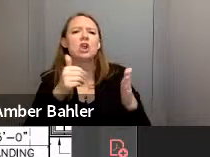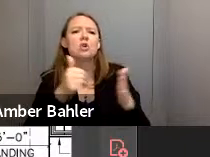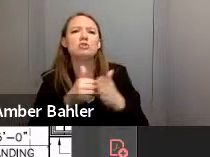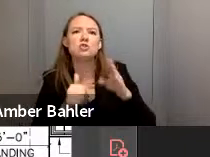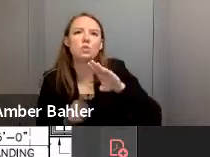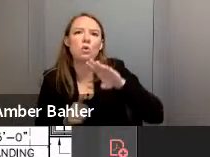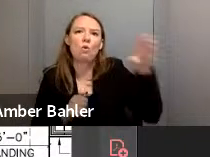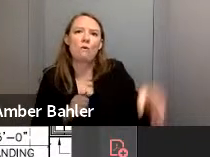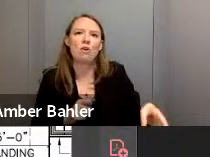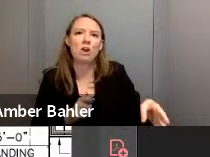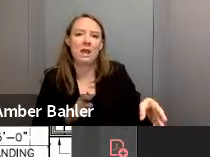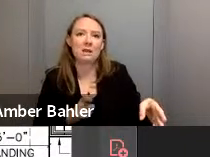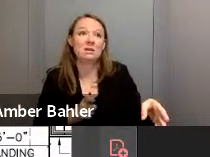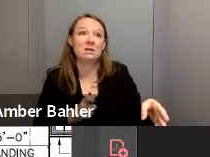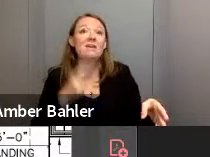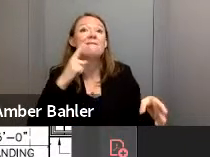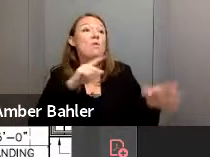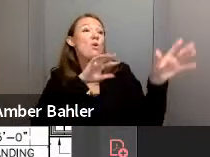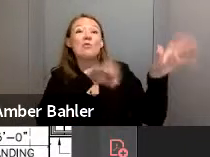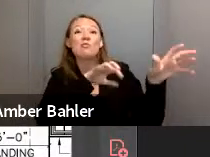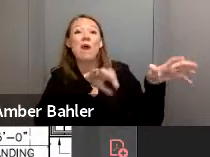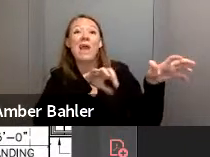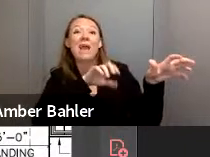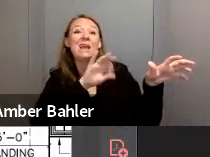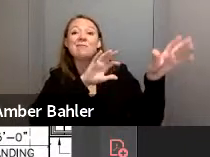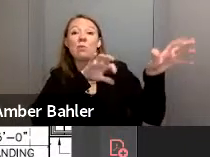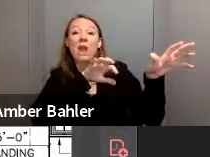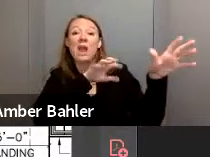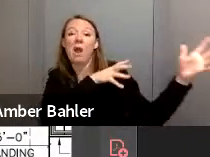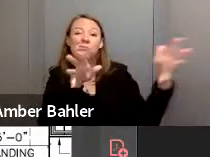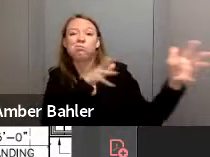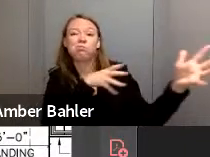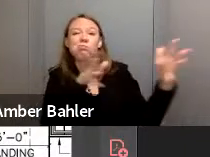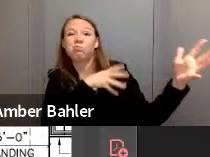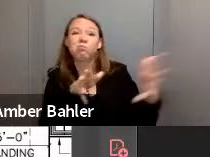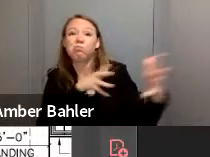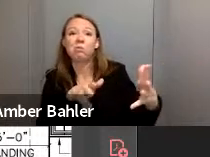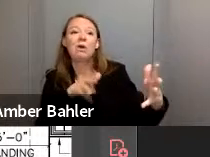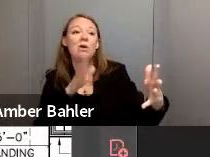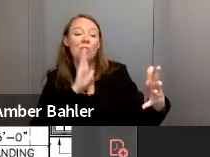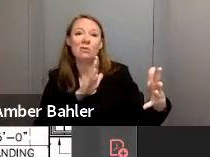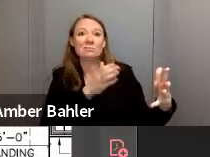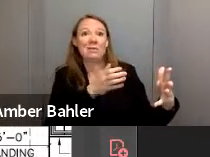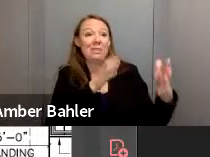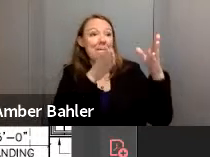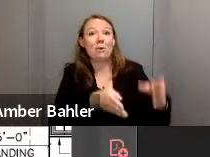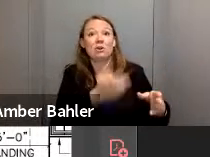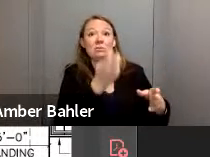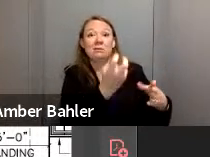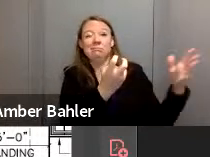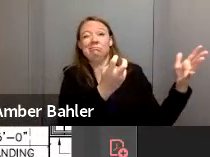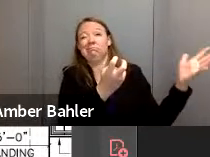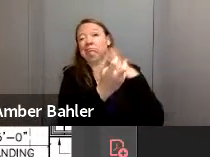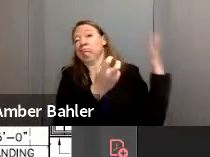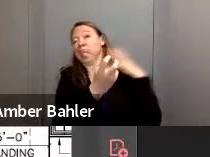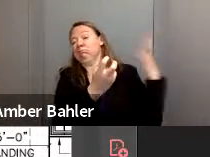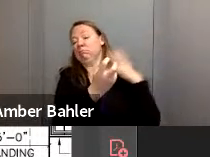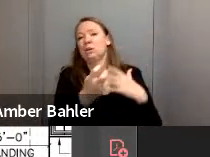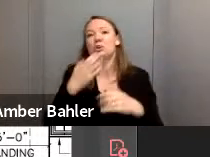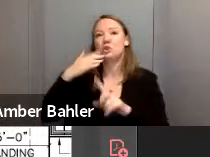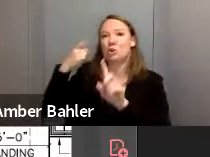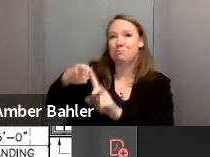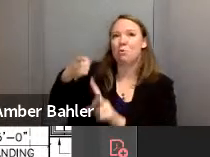as rain blowing sideways or something like that. Good point, Paul.